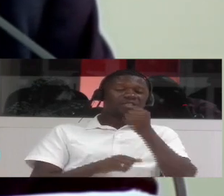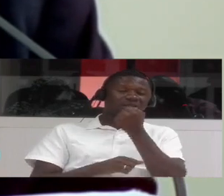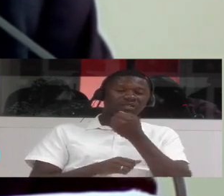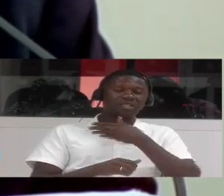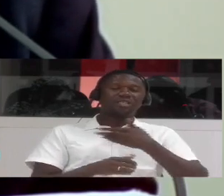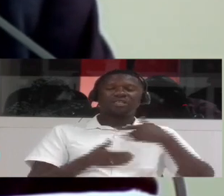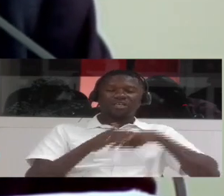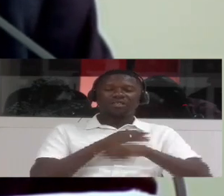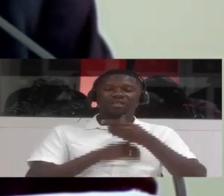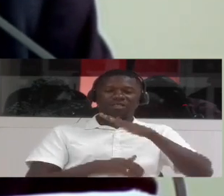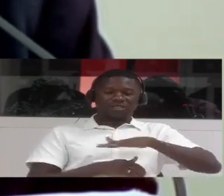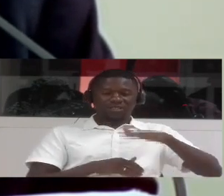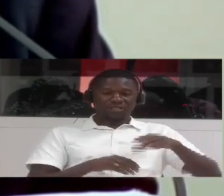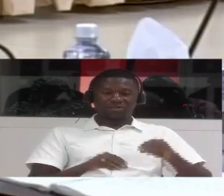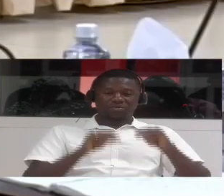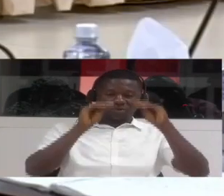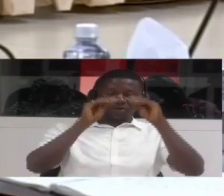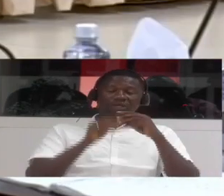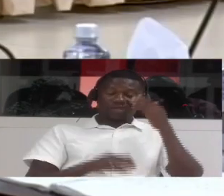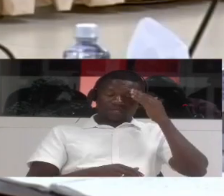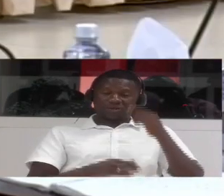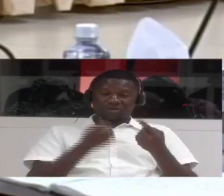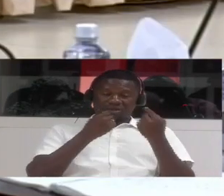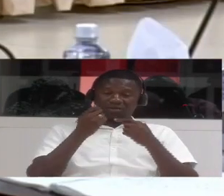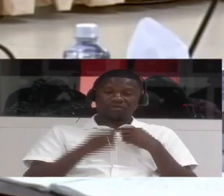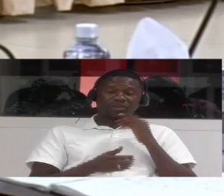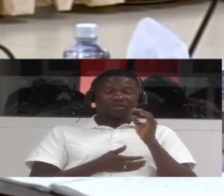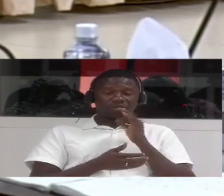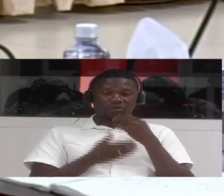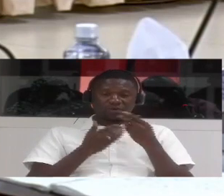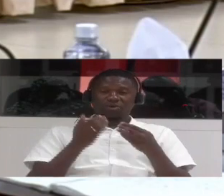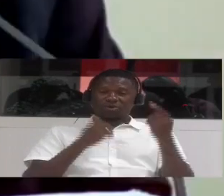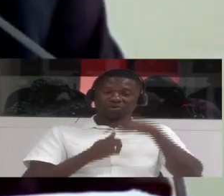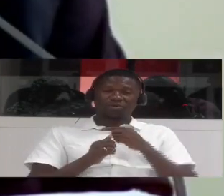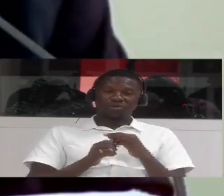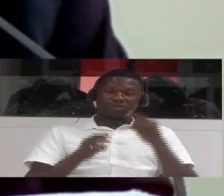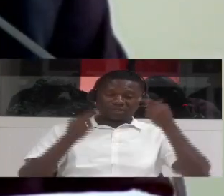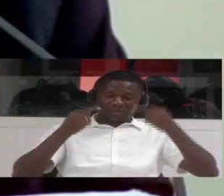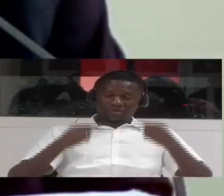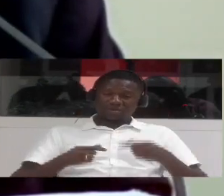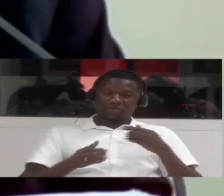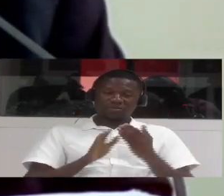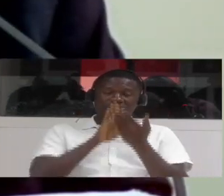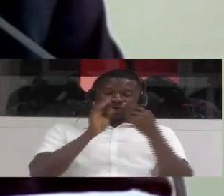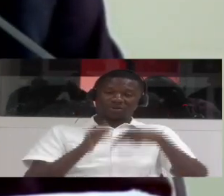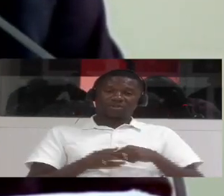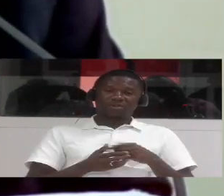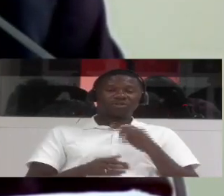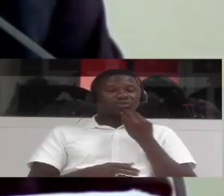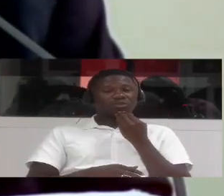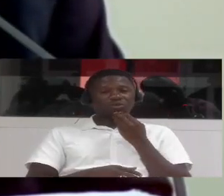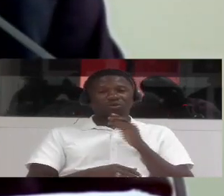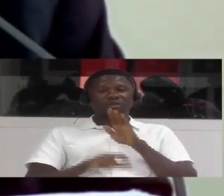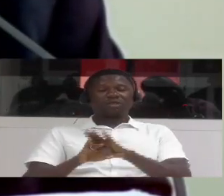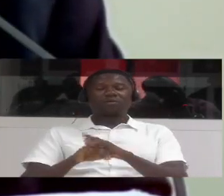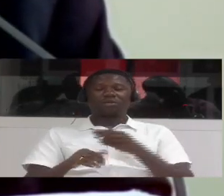they had gone through. But thank you again very much for coming to testify before us. Sorry we kept you in that chair for a long